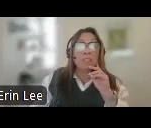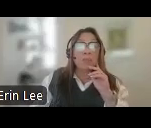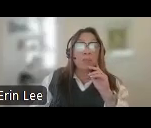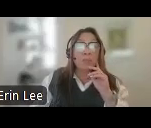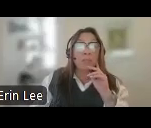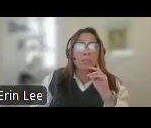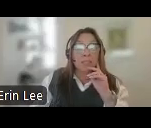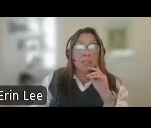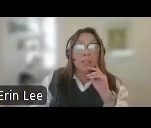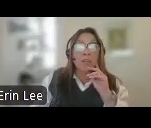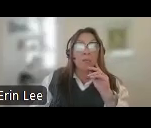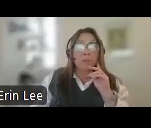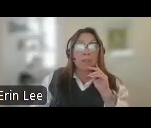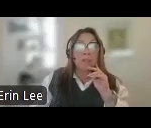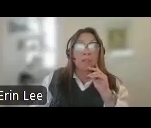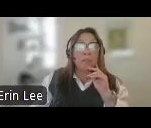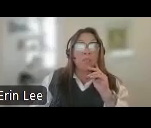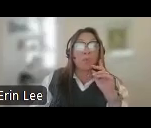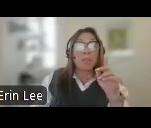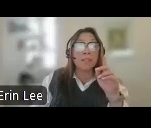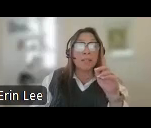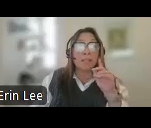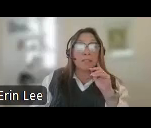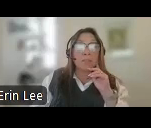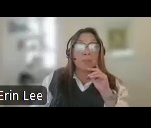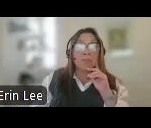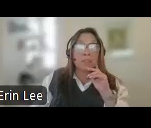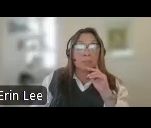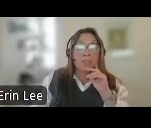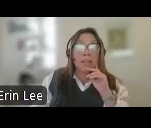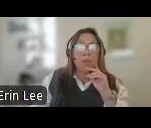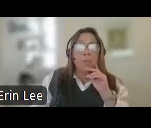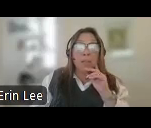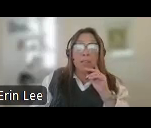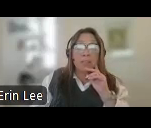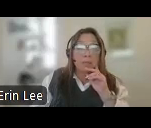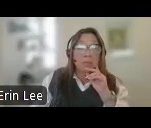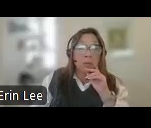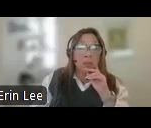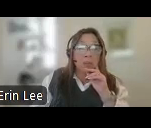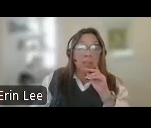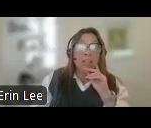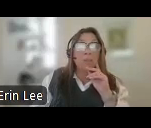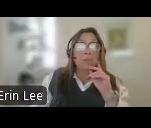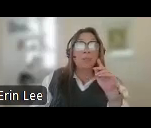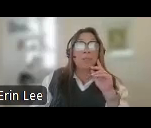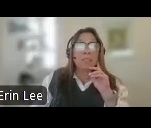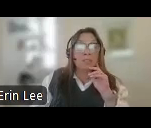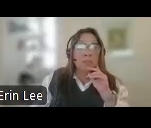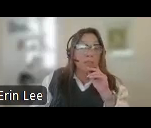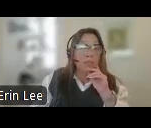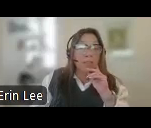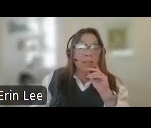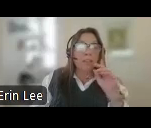who experienced police reported violence were twice as likely to have been victimized by an intimate partner compared with